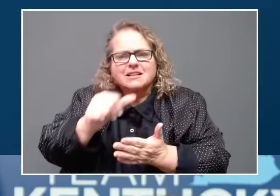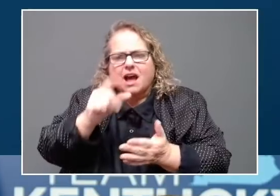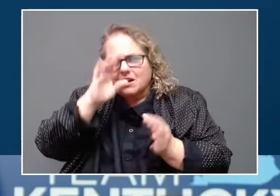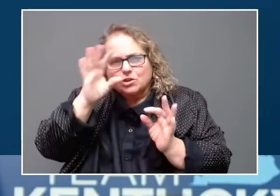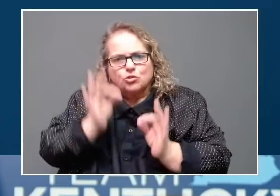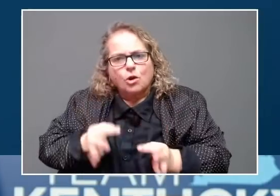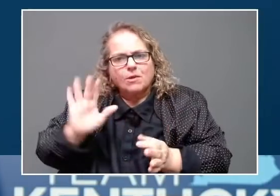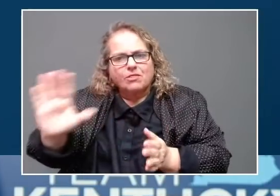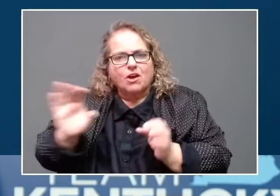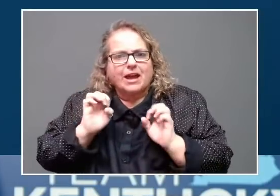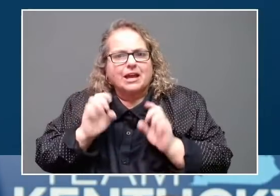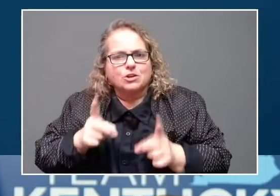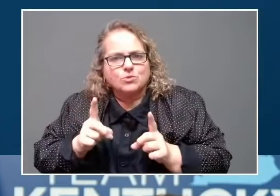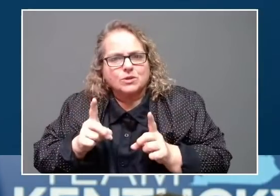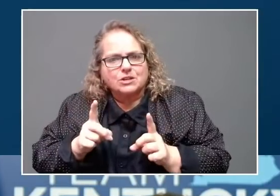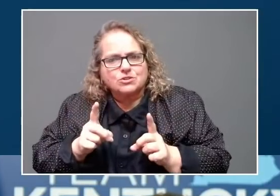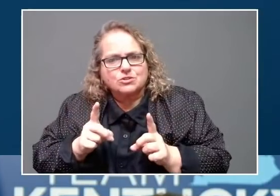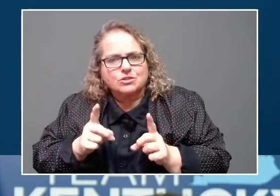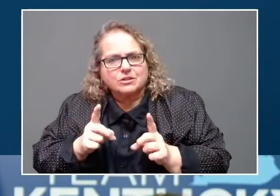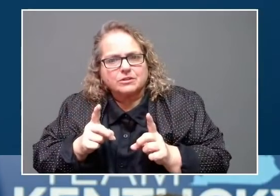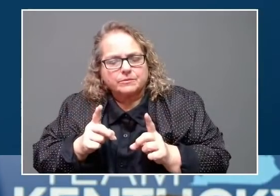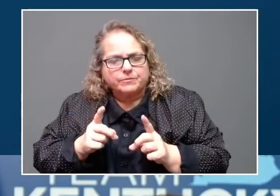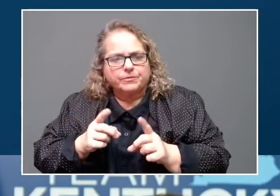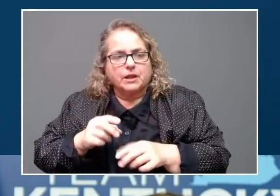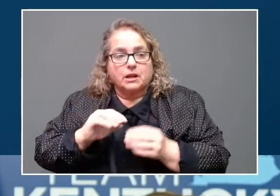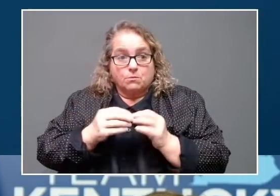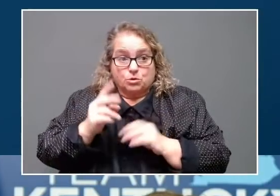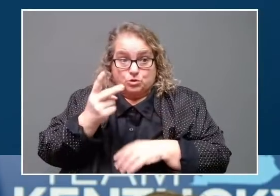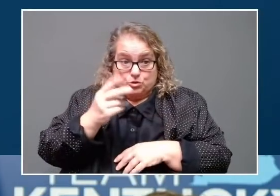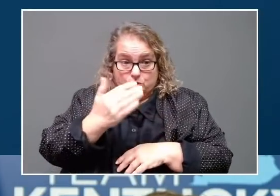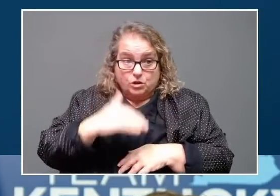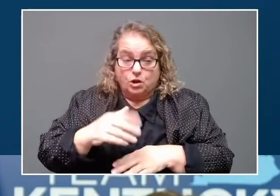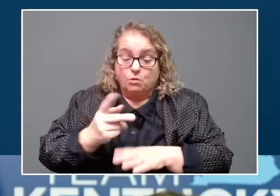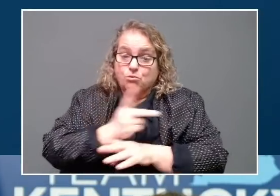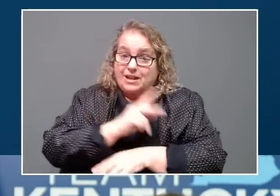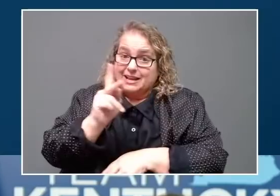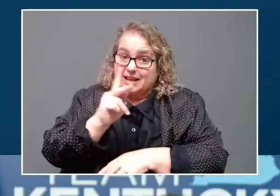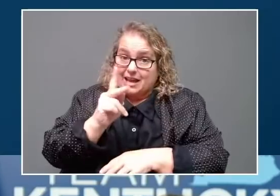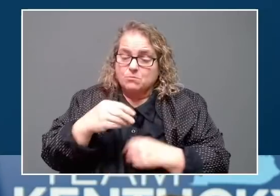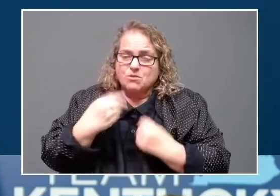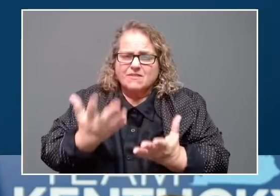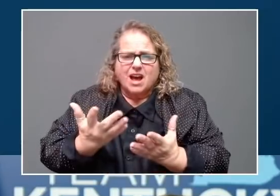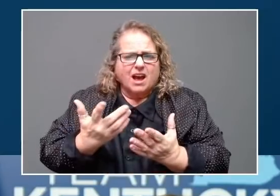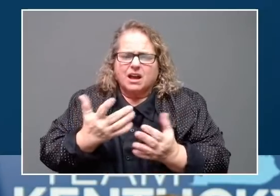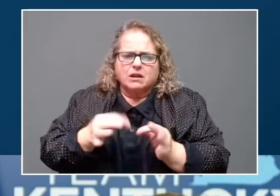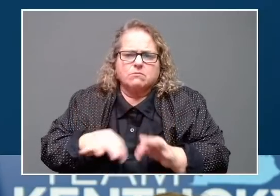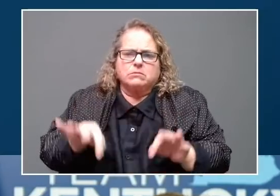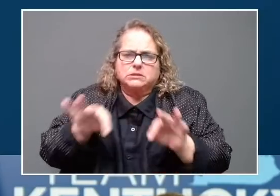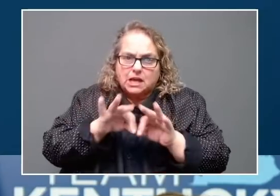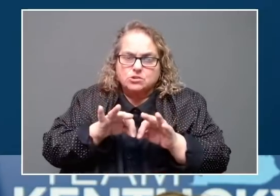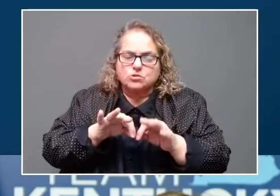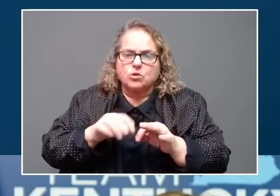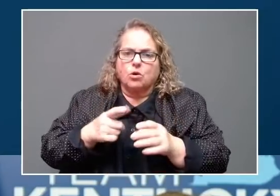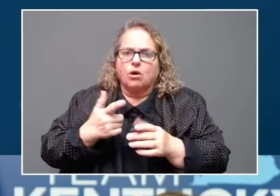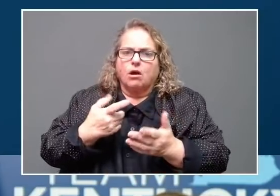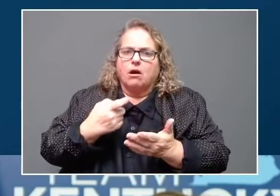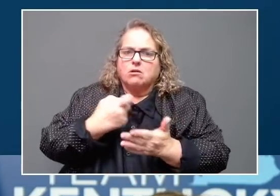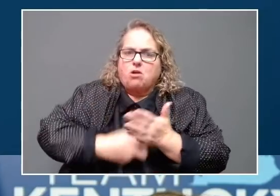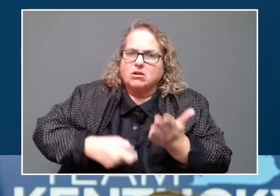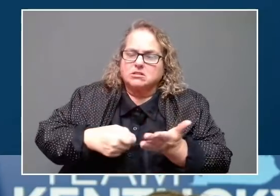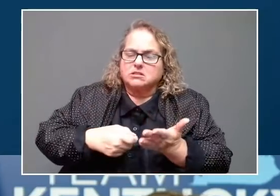Number 2, pre-K provides a substantial cost savings to our families. A major reason that